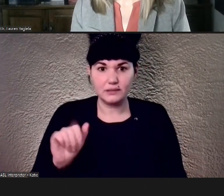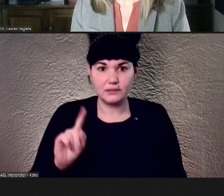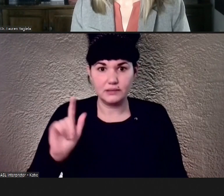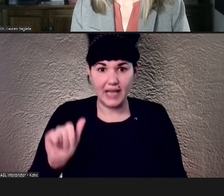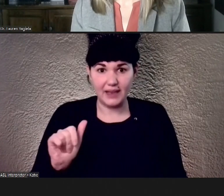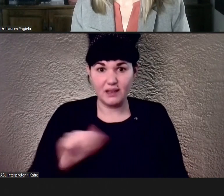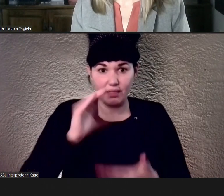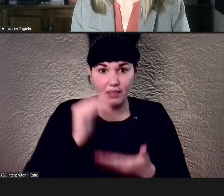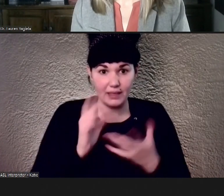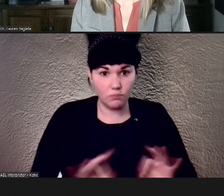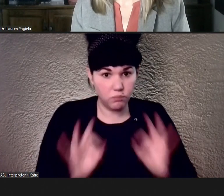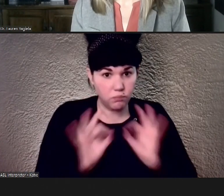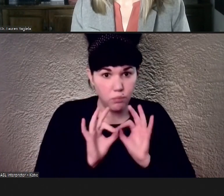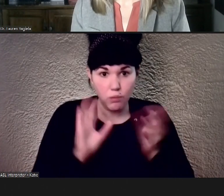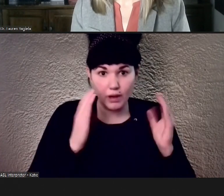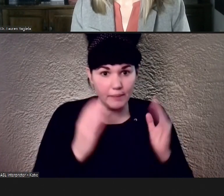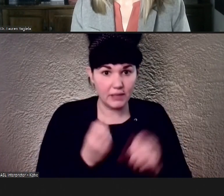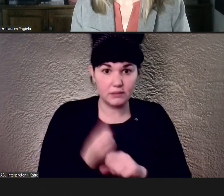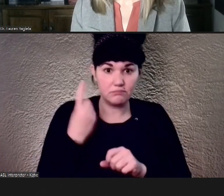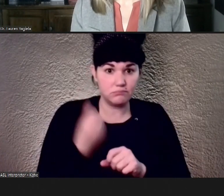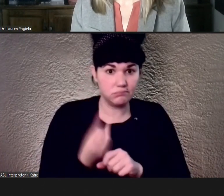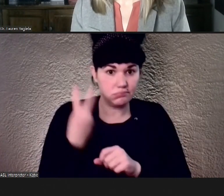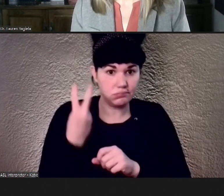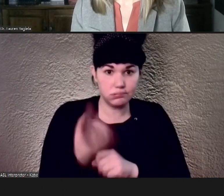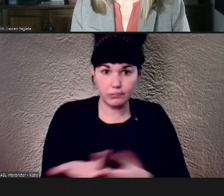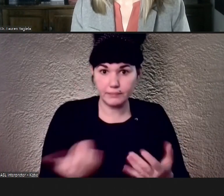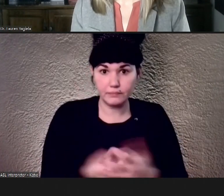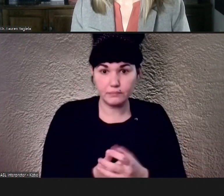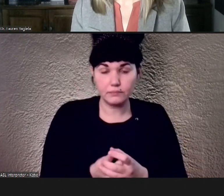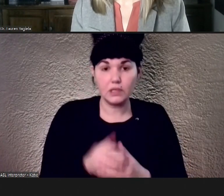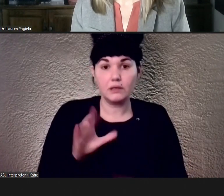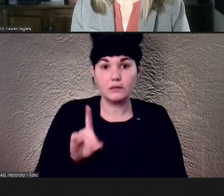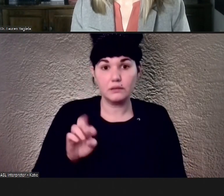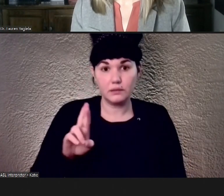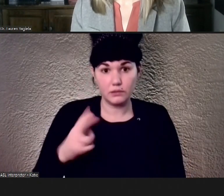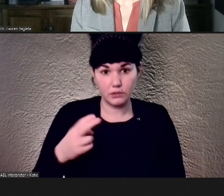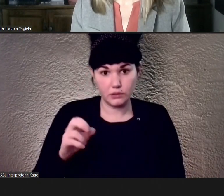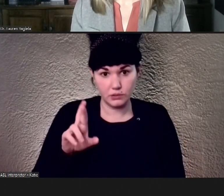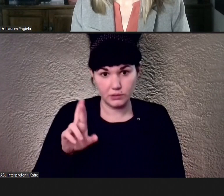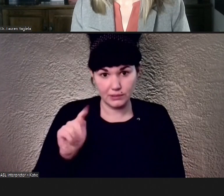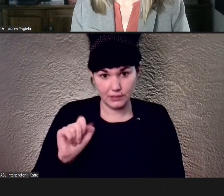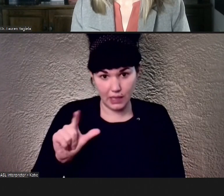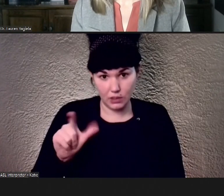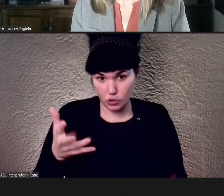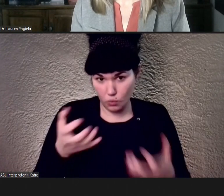touched on that a bit. Director Hertel, would you like to address that?